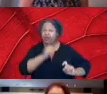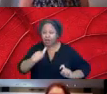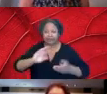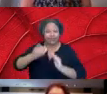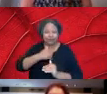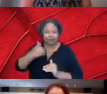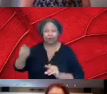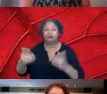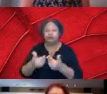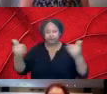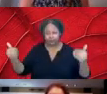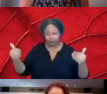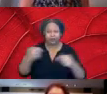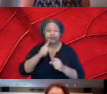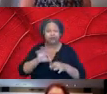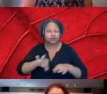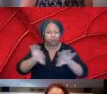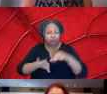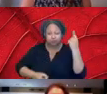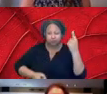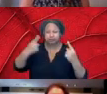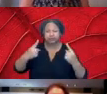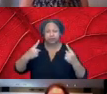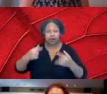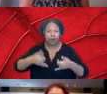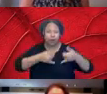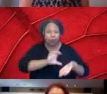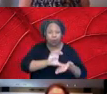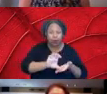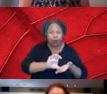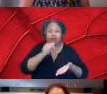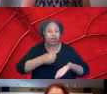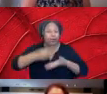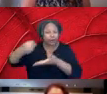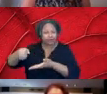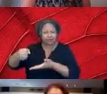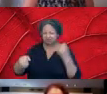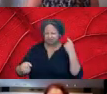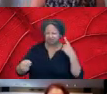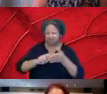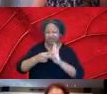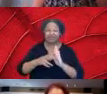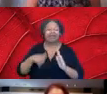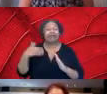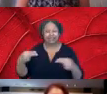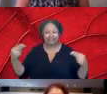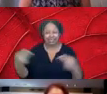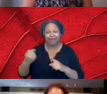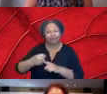it's very important to note that these awards are not grants. But what does that mean, you ask? Well, on the next slide, we'll talk about